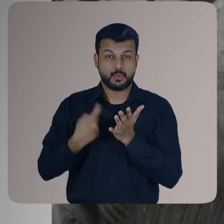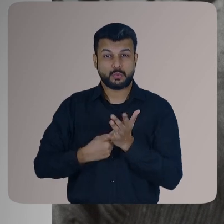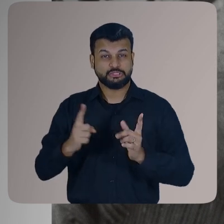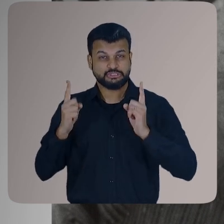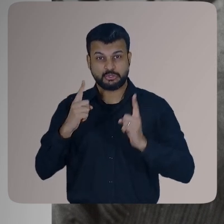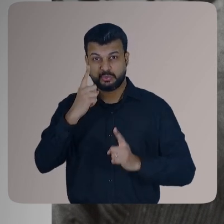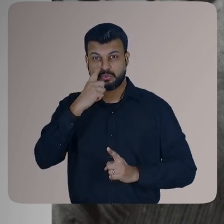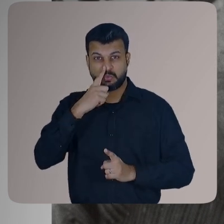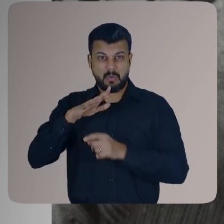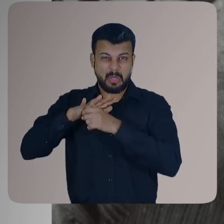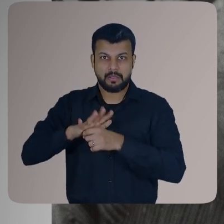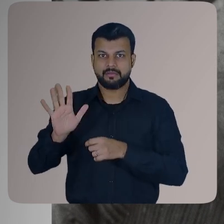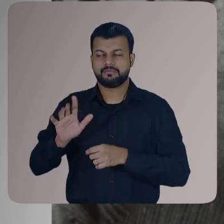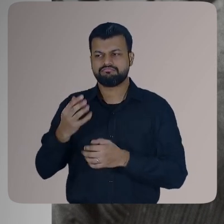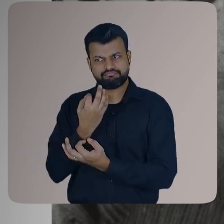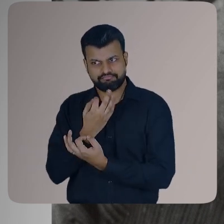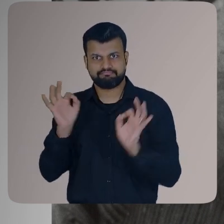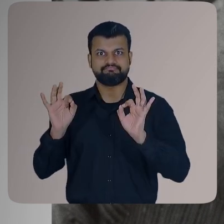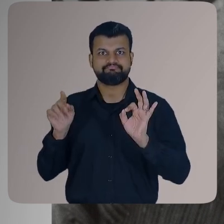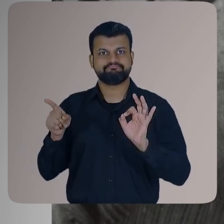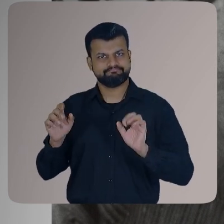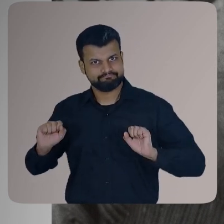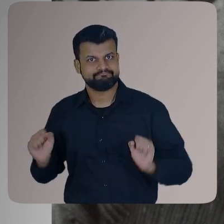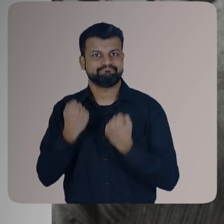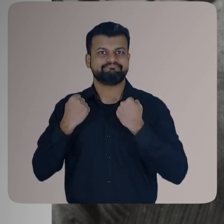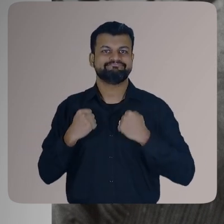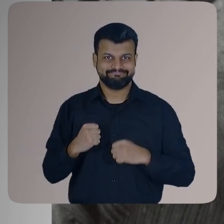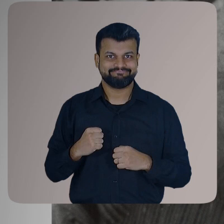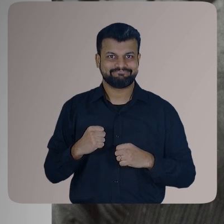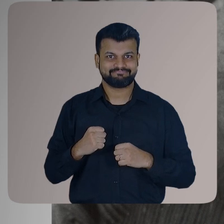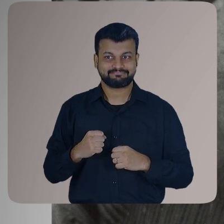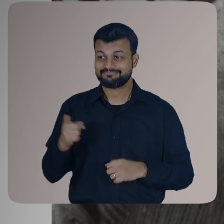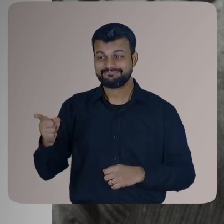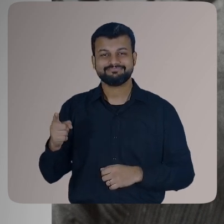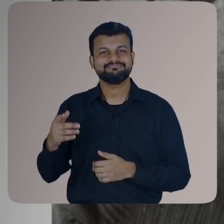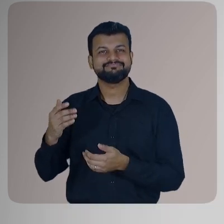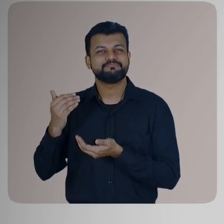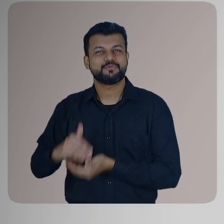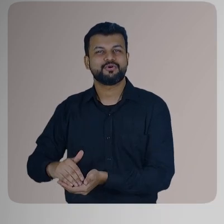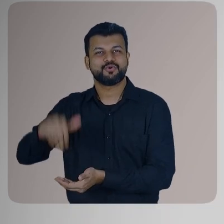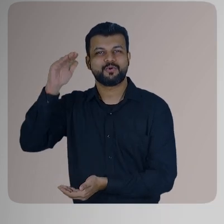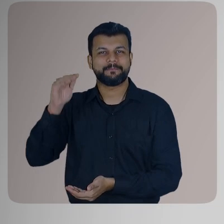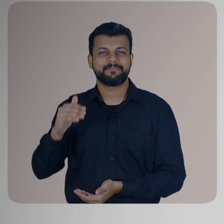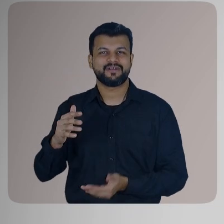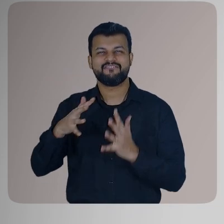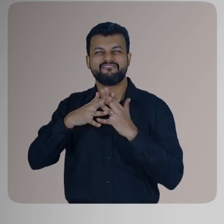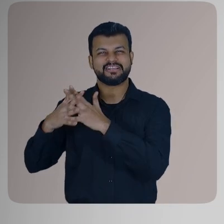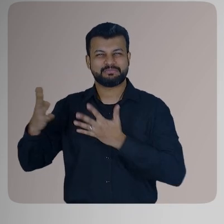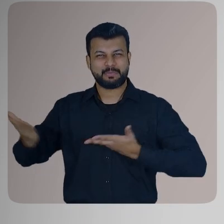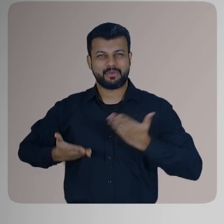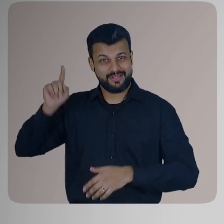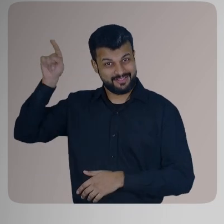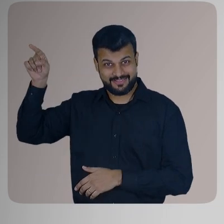political activist, undoubtedly navigating a complex relationship with her public image. Originally a princess from